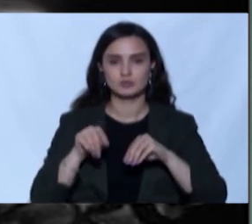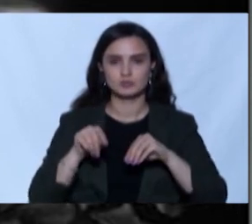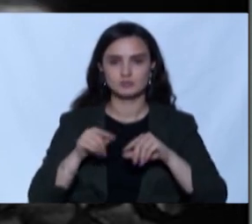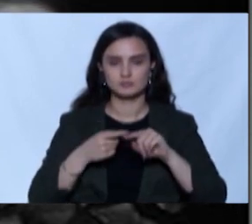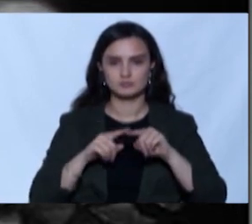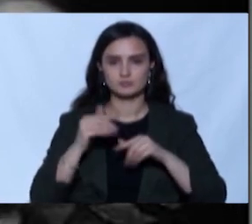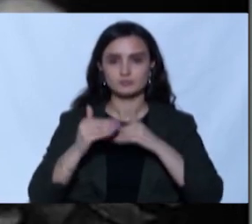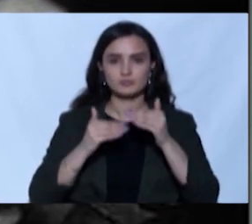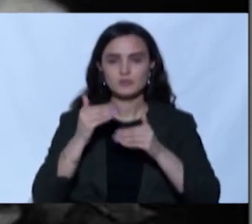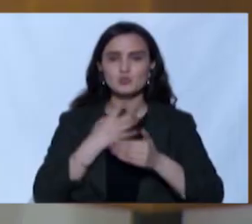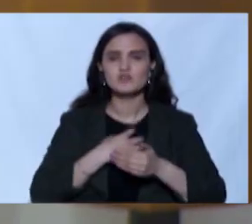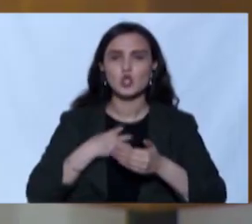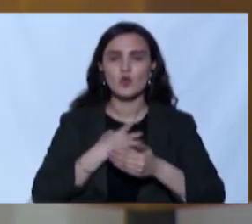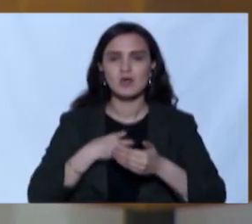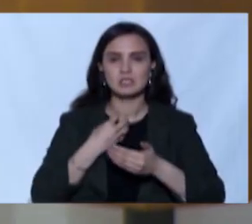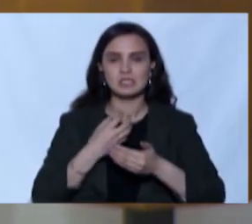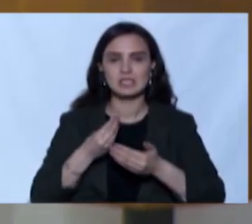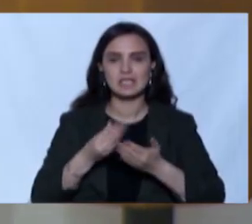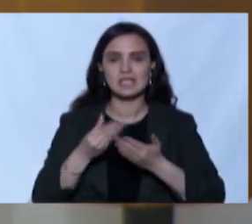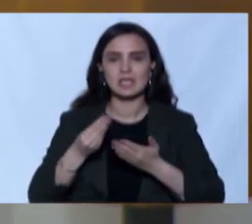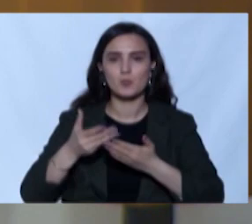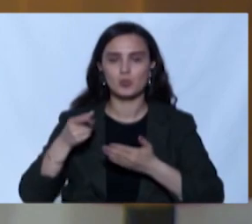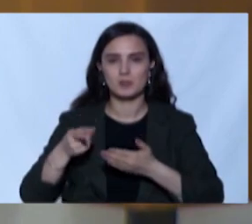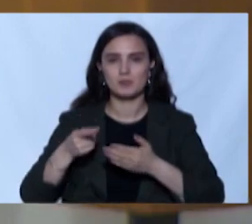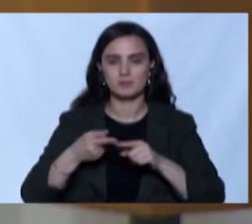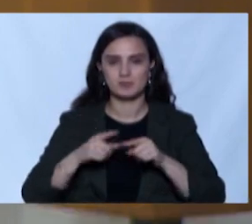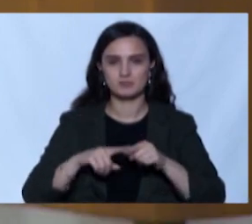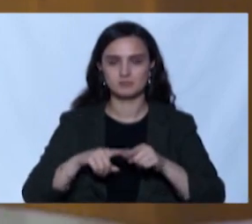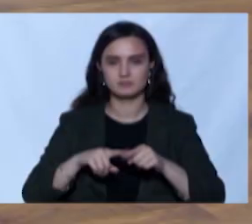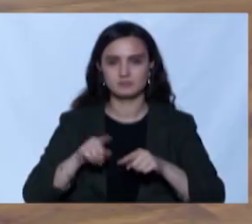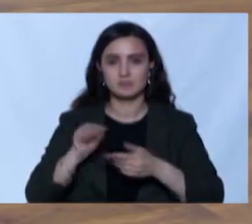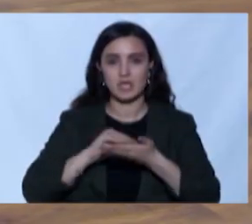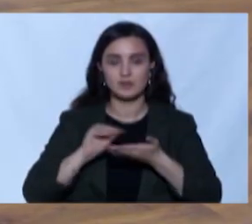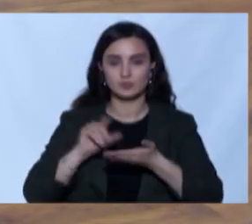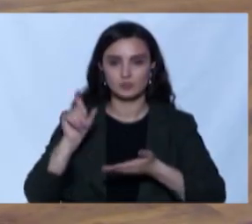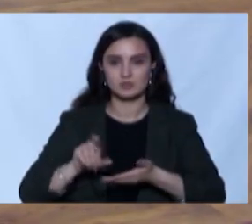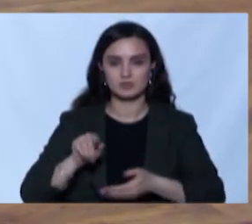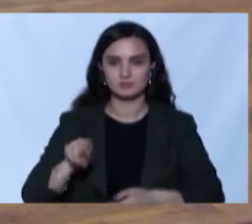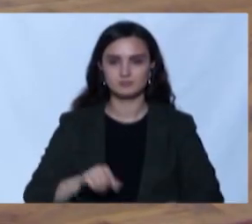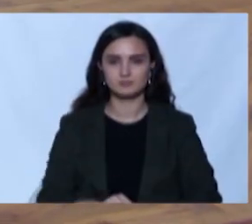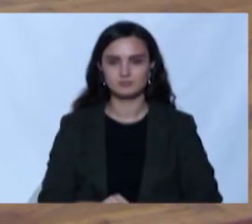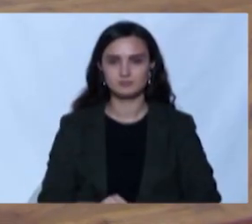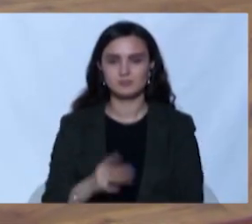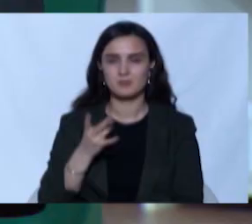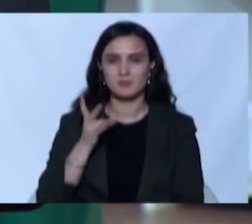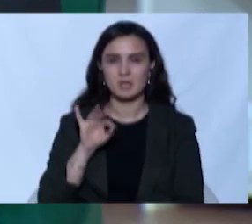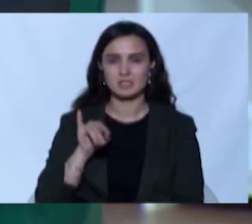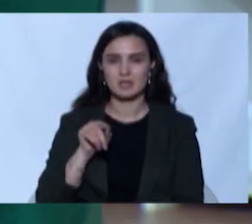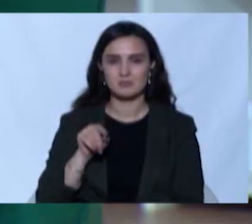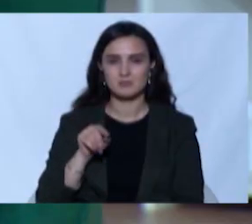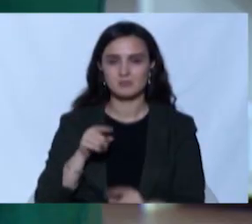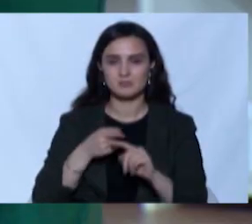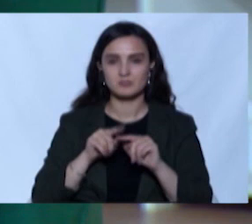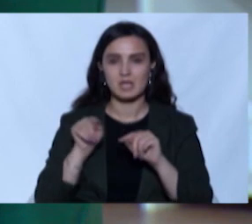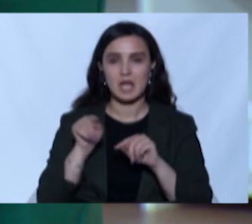in progressive values. So what might this bring for our author? But the nature of